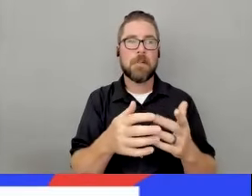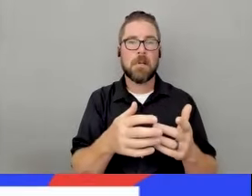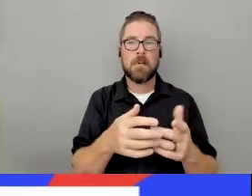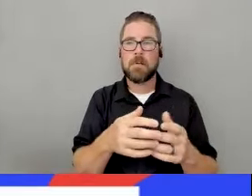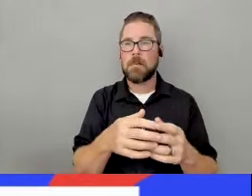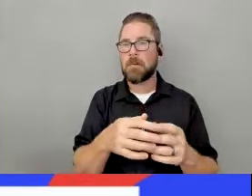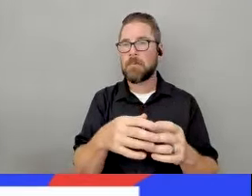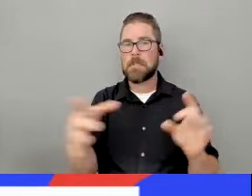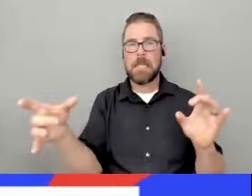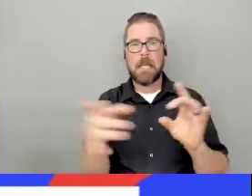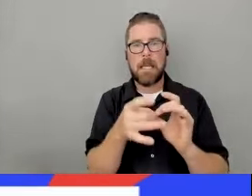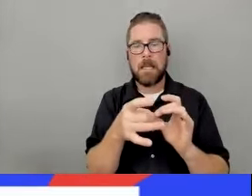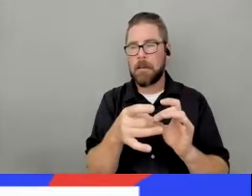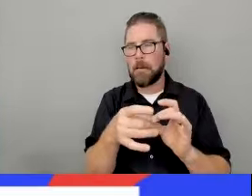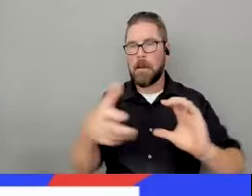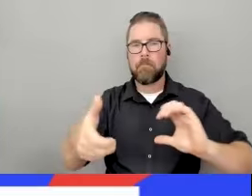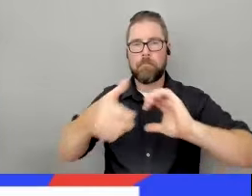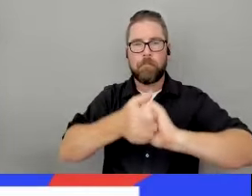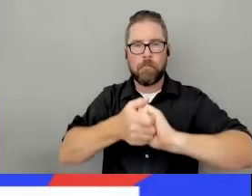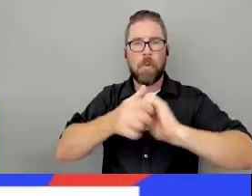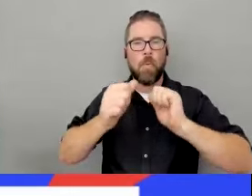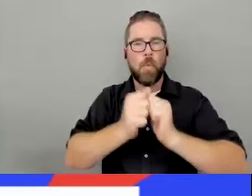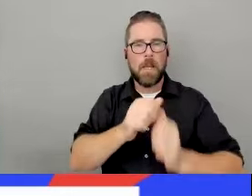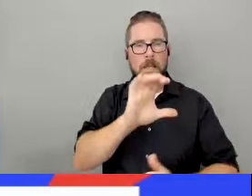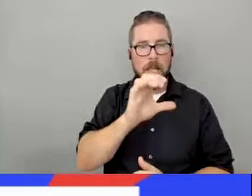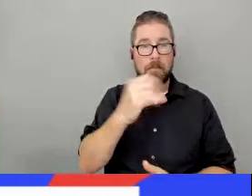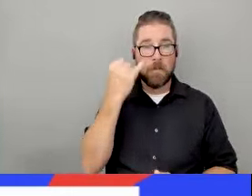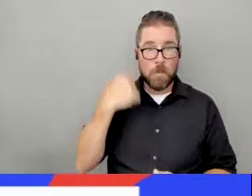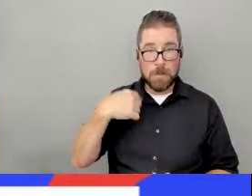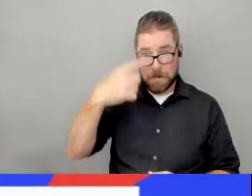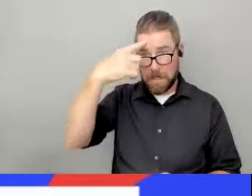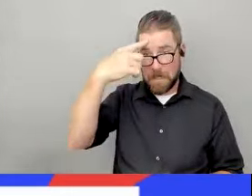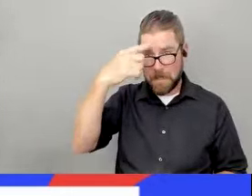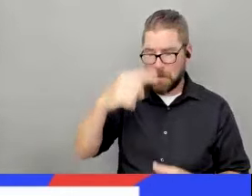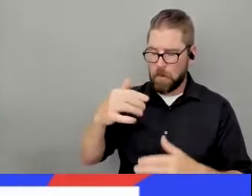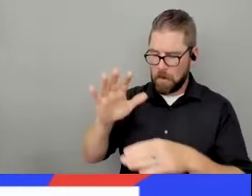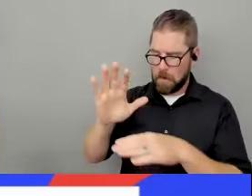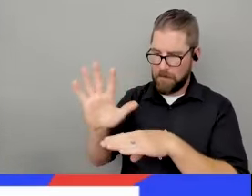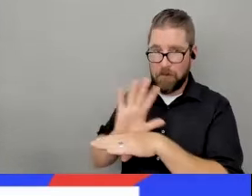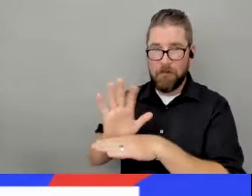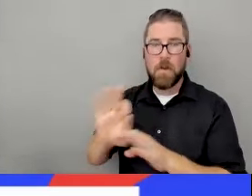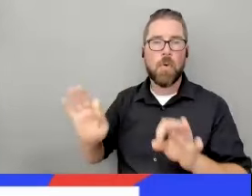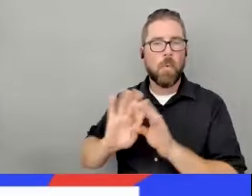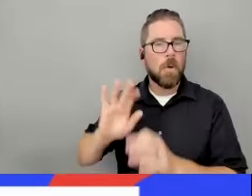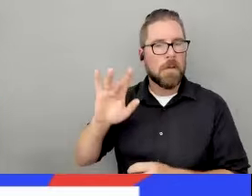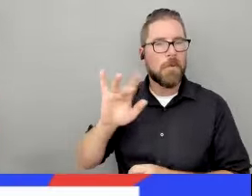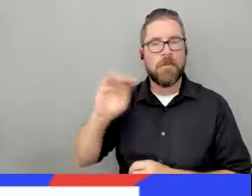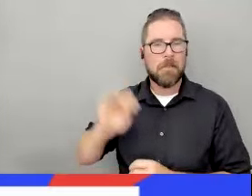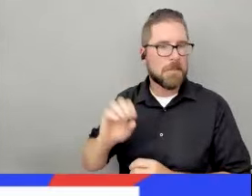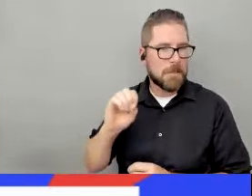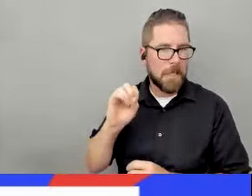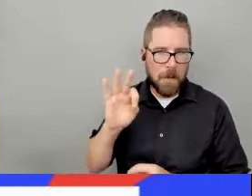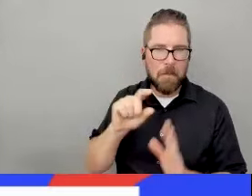it's a 25% of my grades or this, all of your assignments that you make